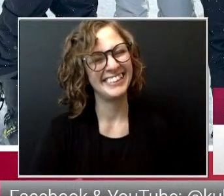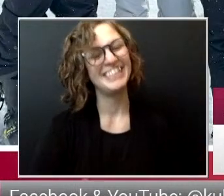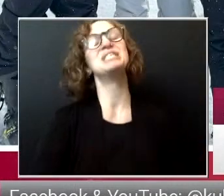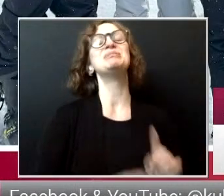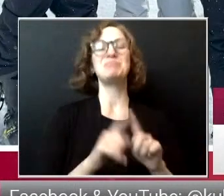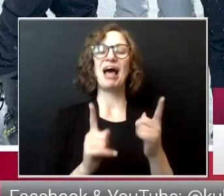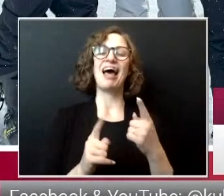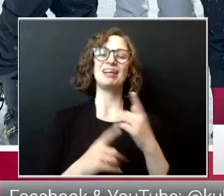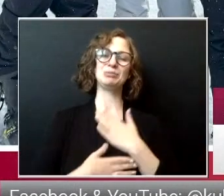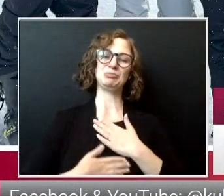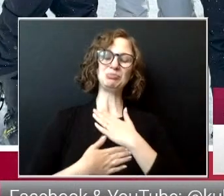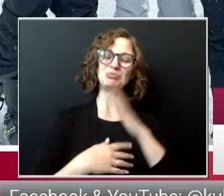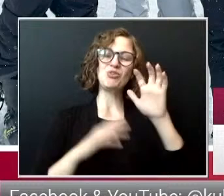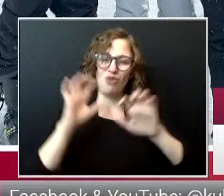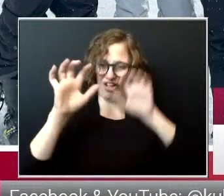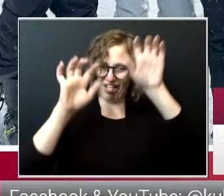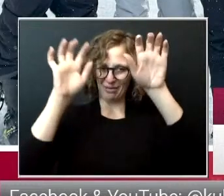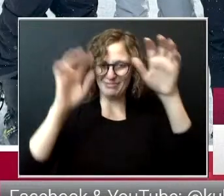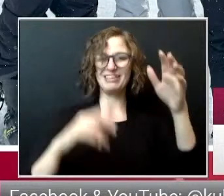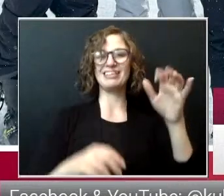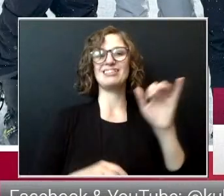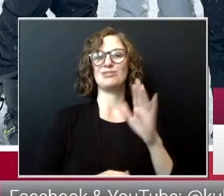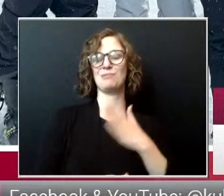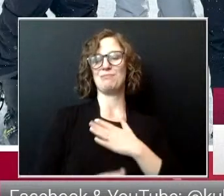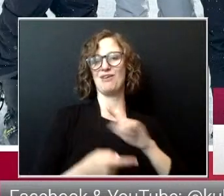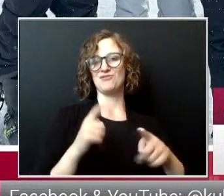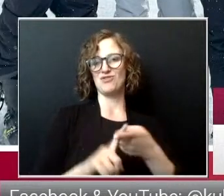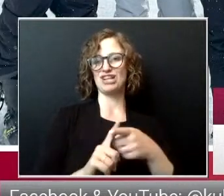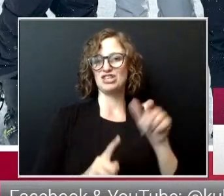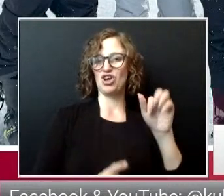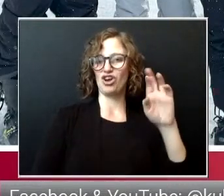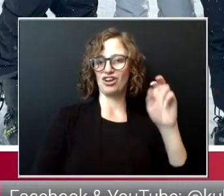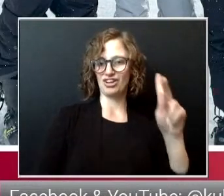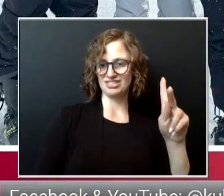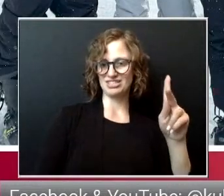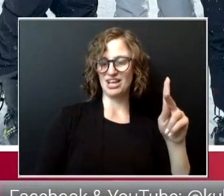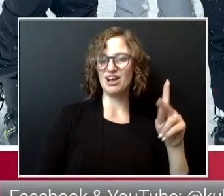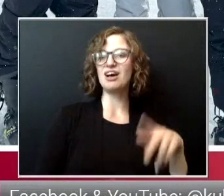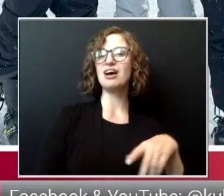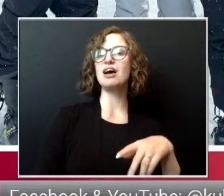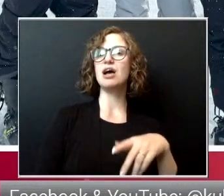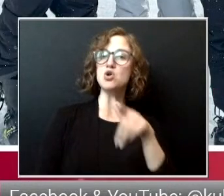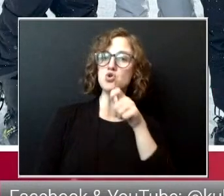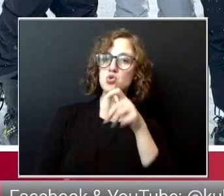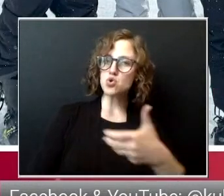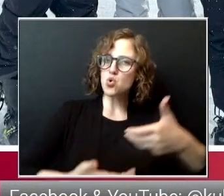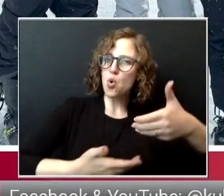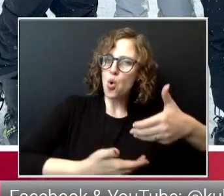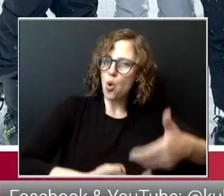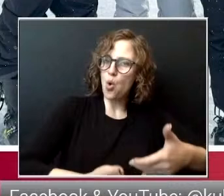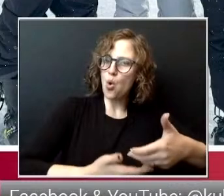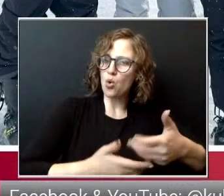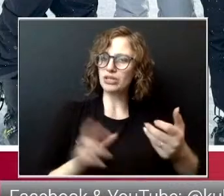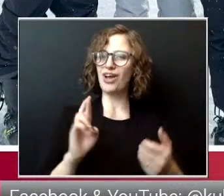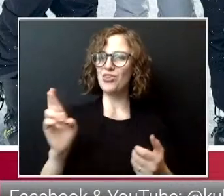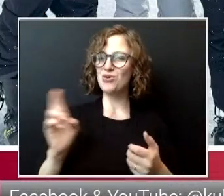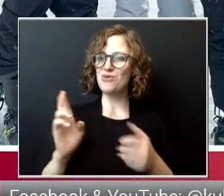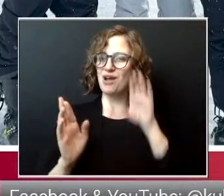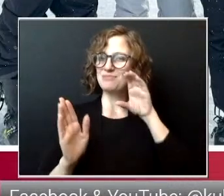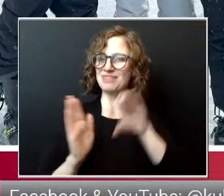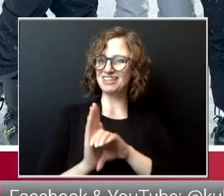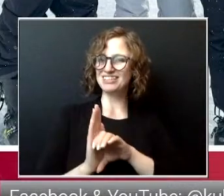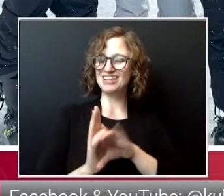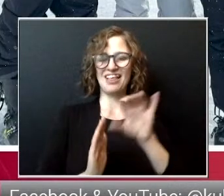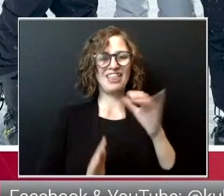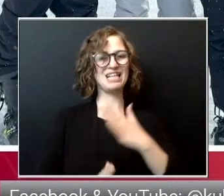rock climb, and those are my friends in Arkansas who we climb with. And who are you holding in the picture on the right? That is my college friend's